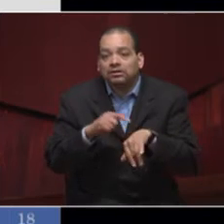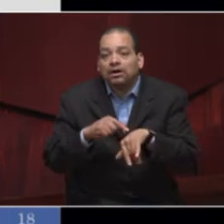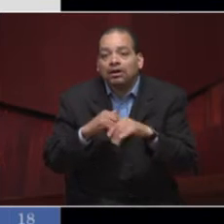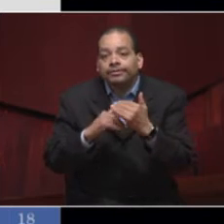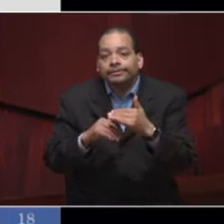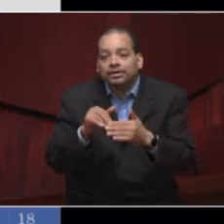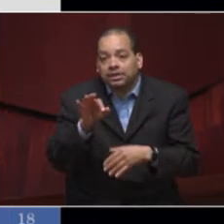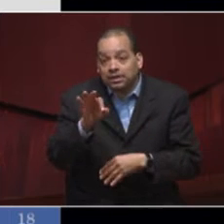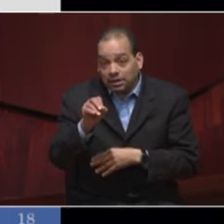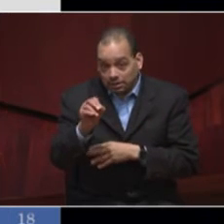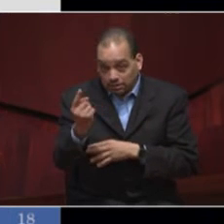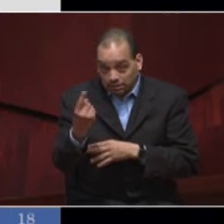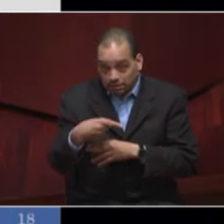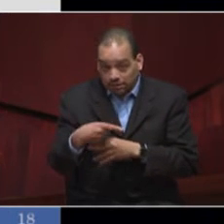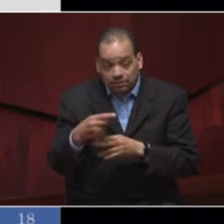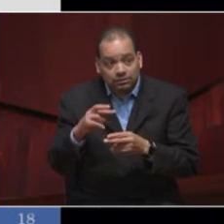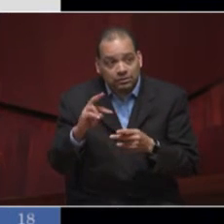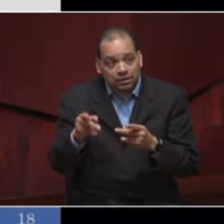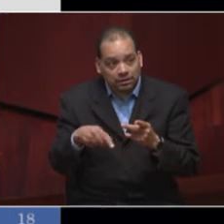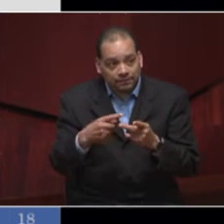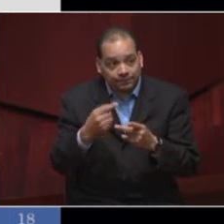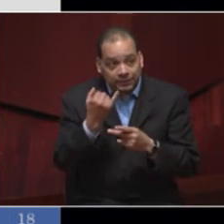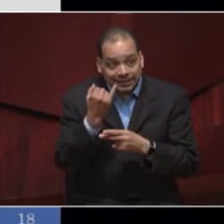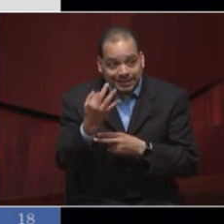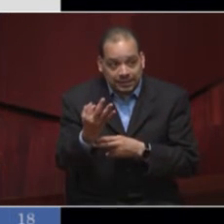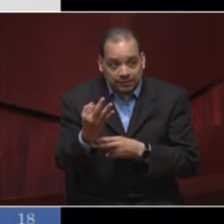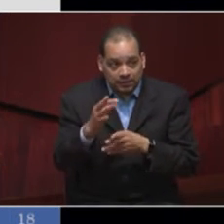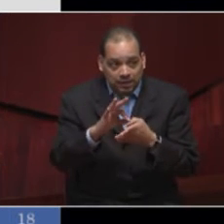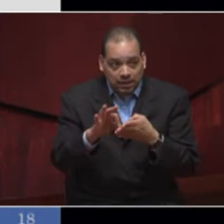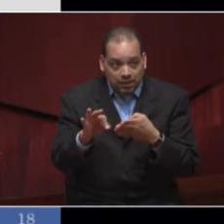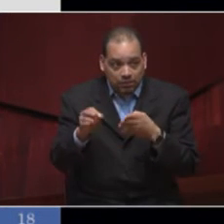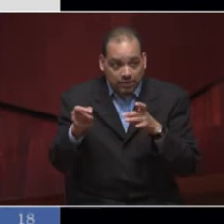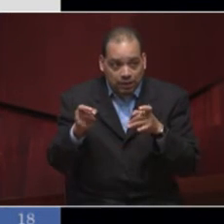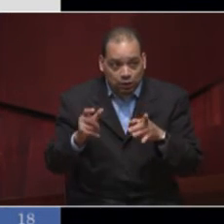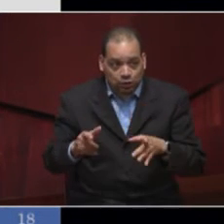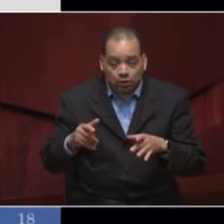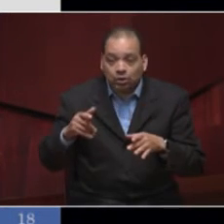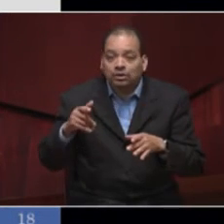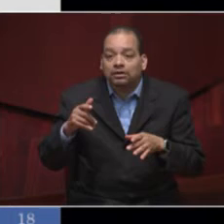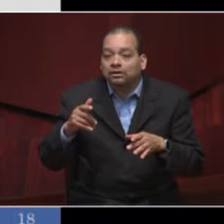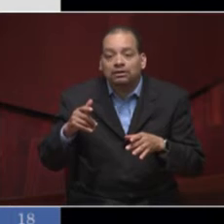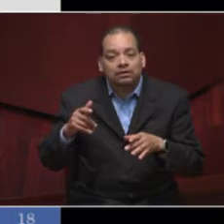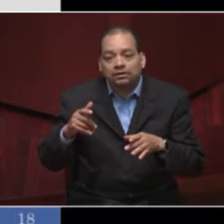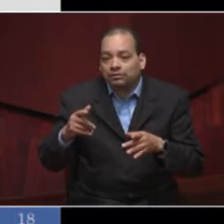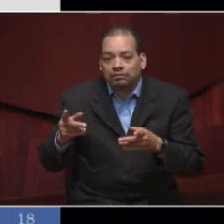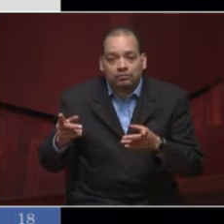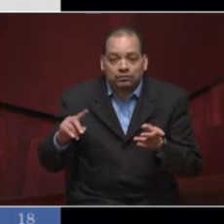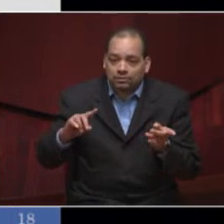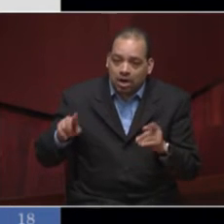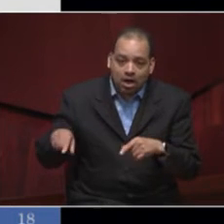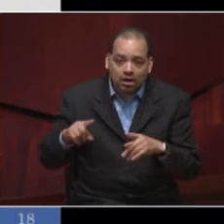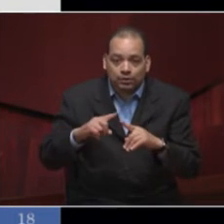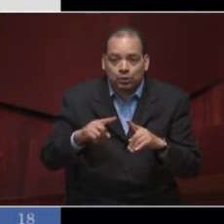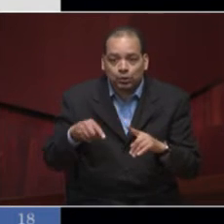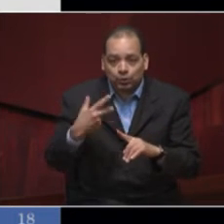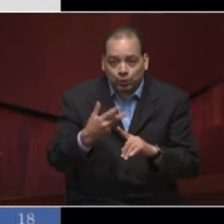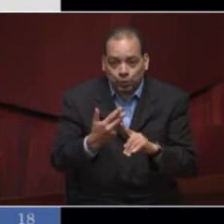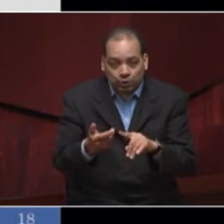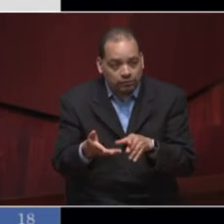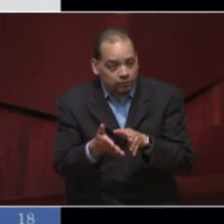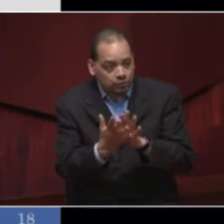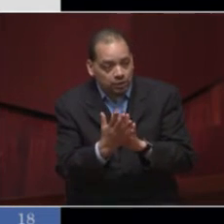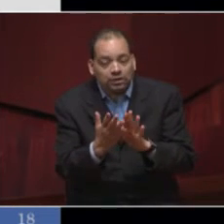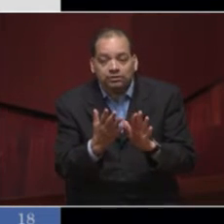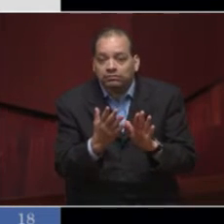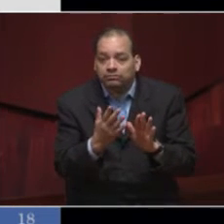I also just mentioned, and that was if the account manager does not respond to the quarterly reauthorization request.